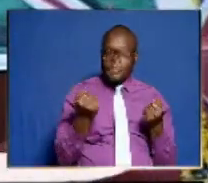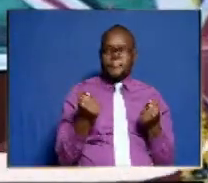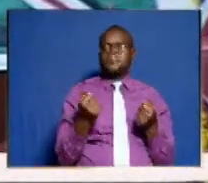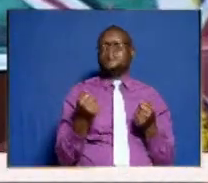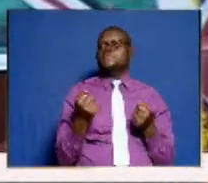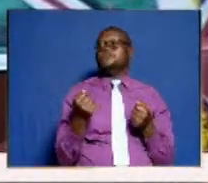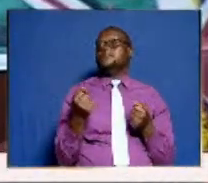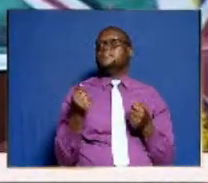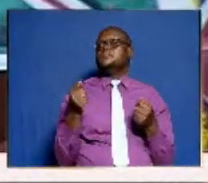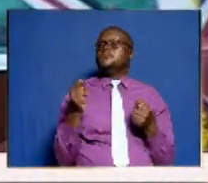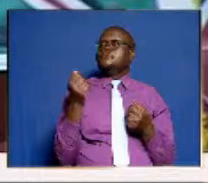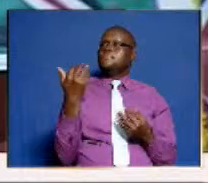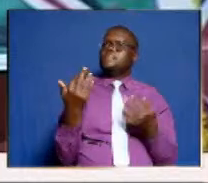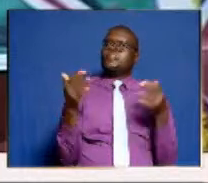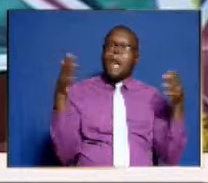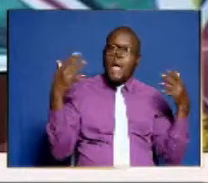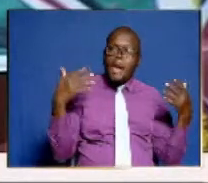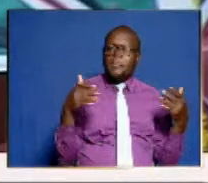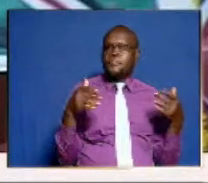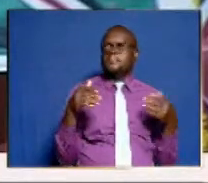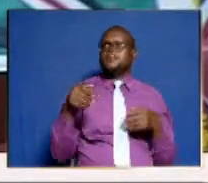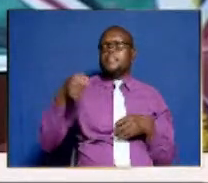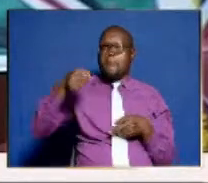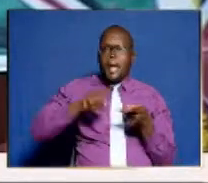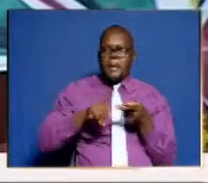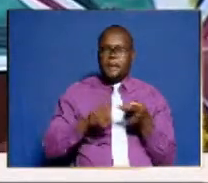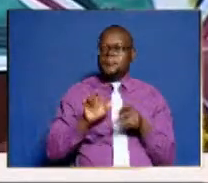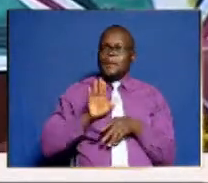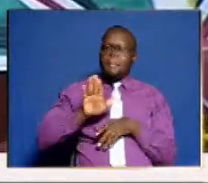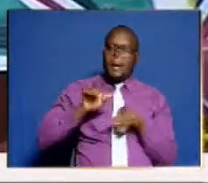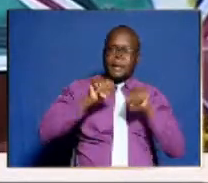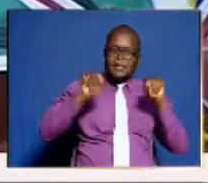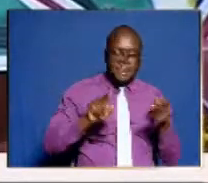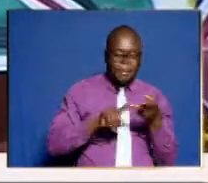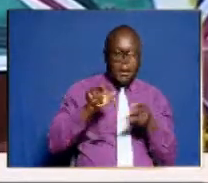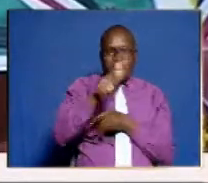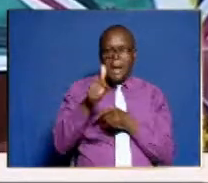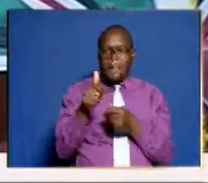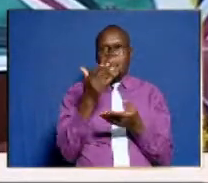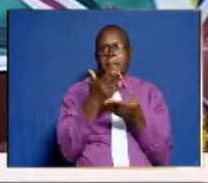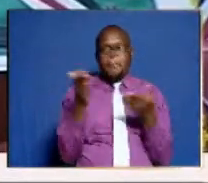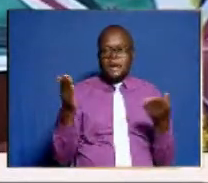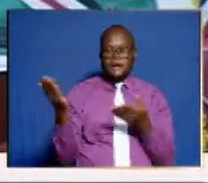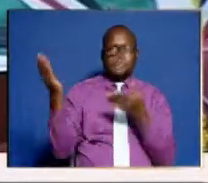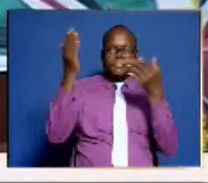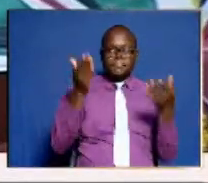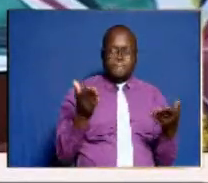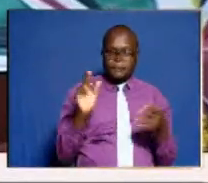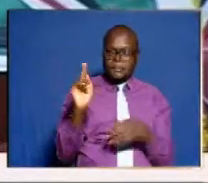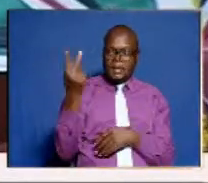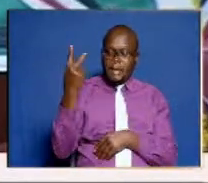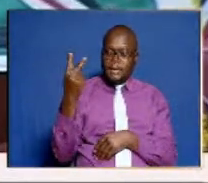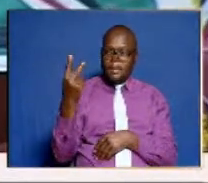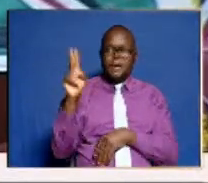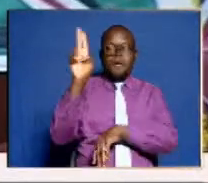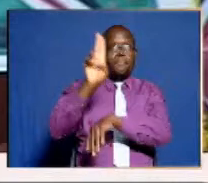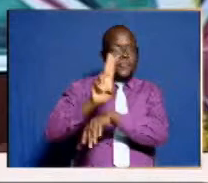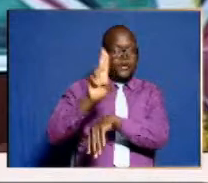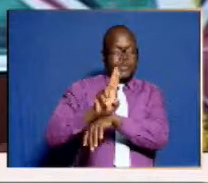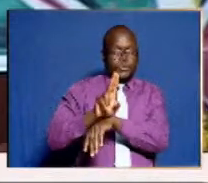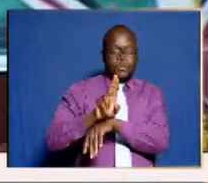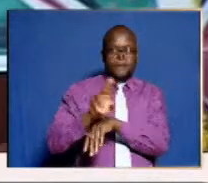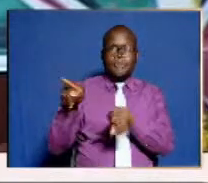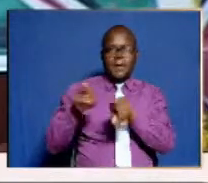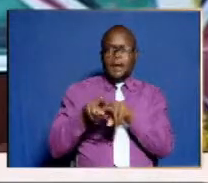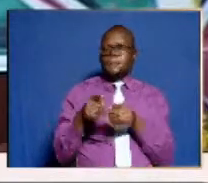airbags, steering assembles, braking systems, and other parts imported into the country for reuse as